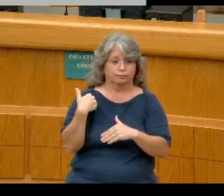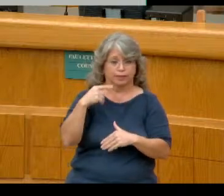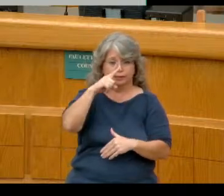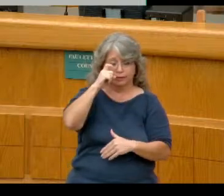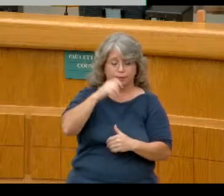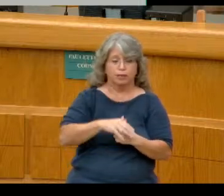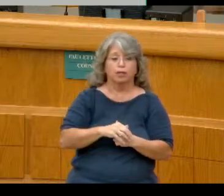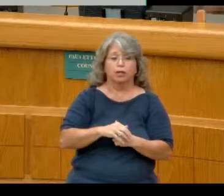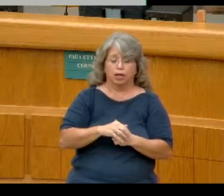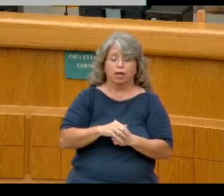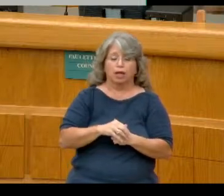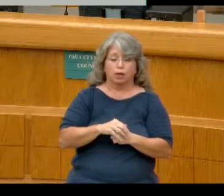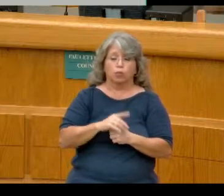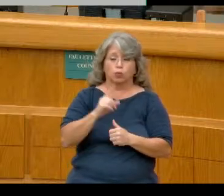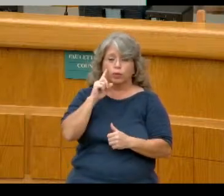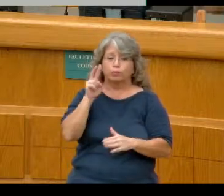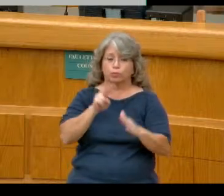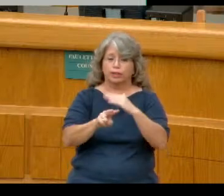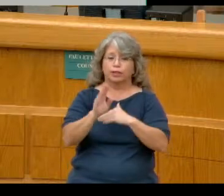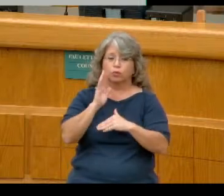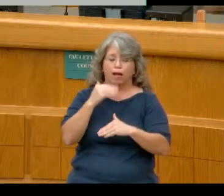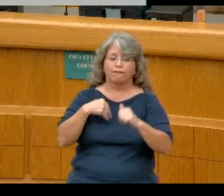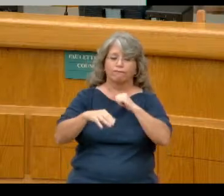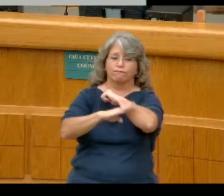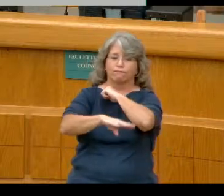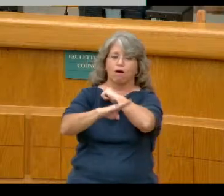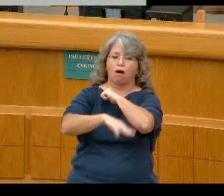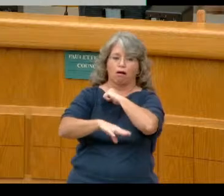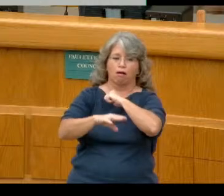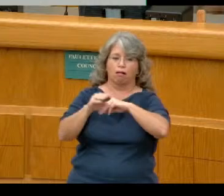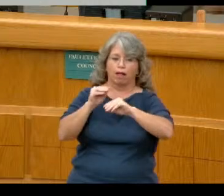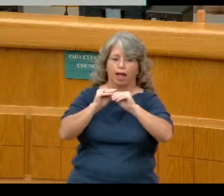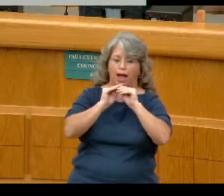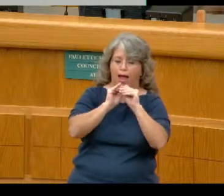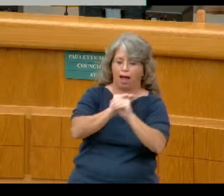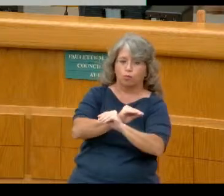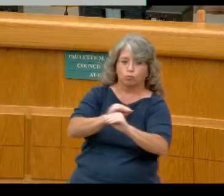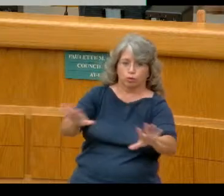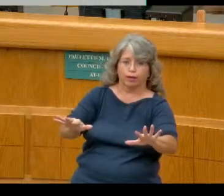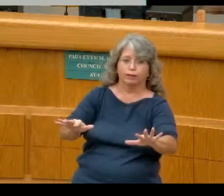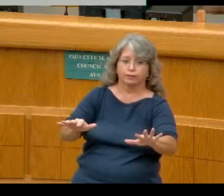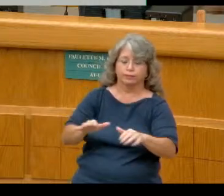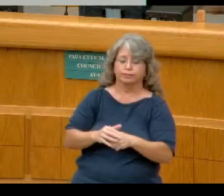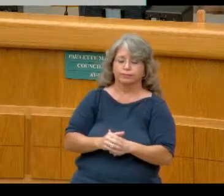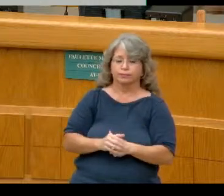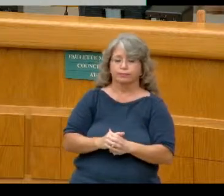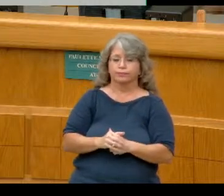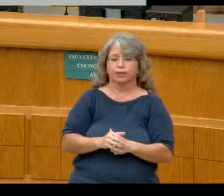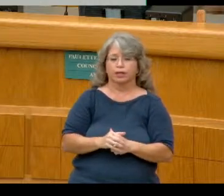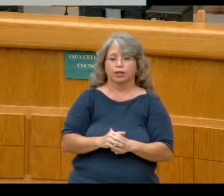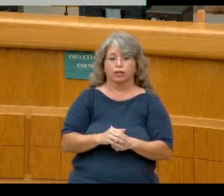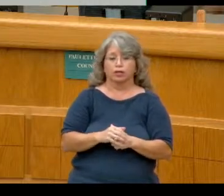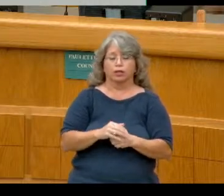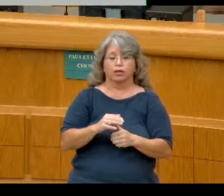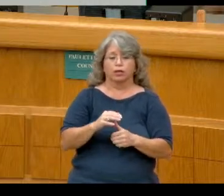outbreak if nothing changes here. New cases are increasing locally, and they're predicted to rise more.